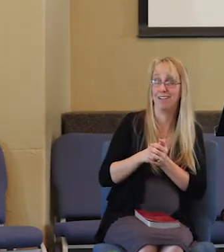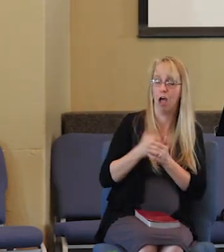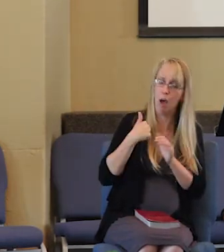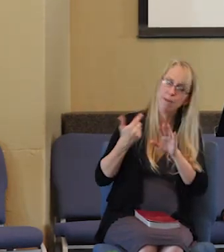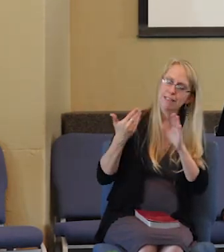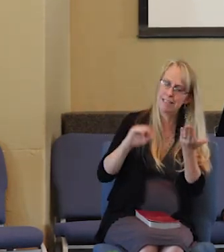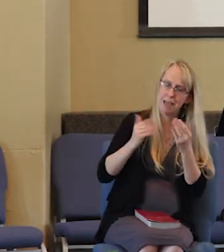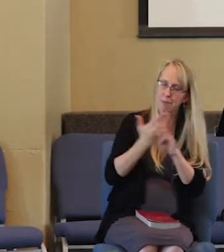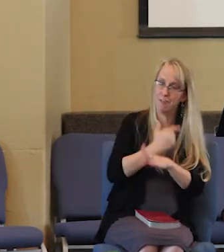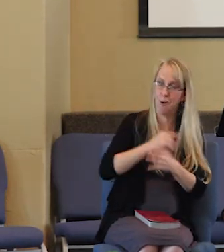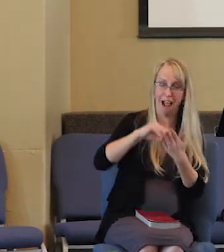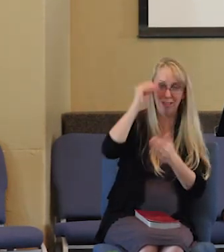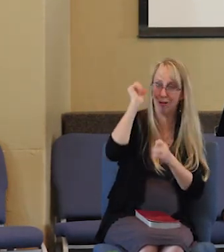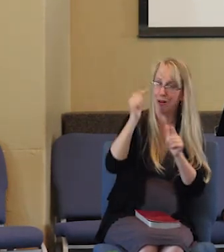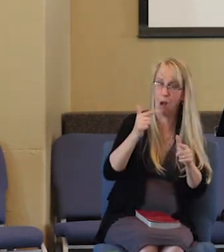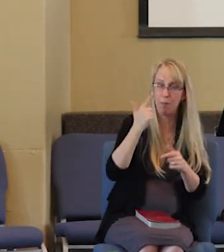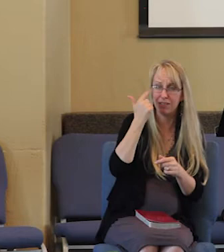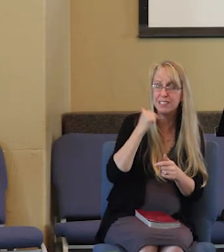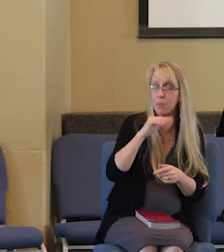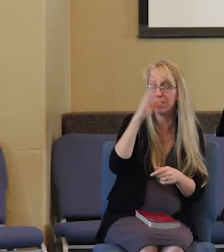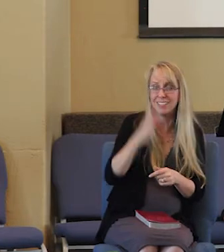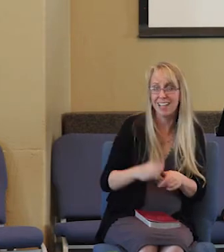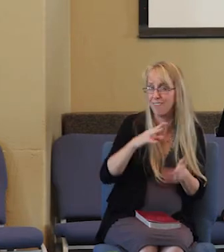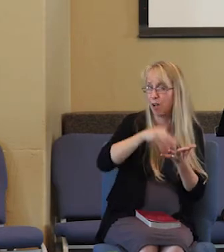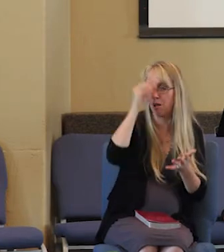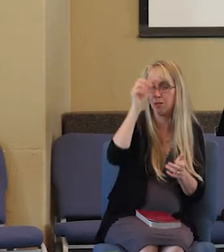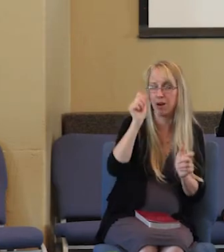all, because I won't ever learn it all.